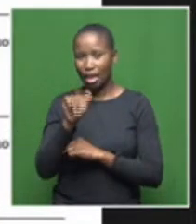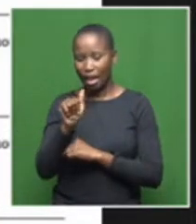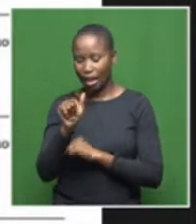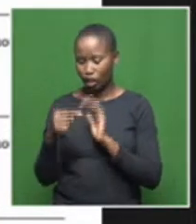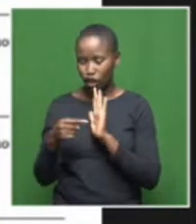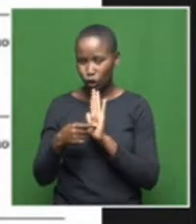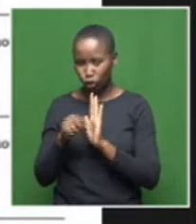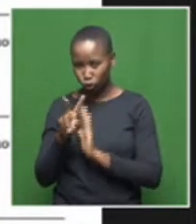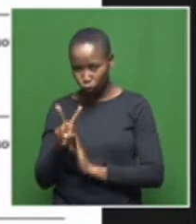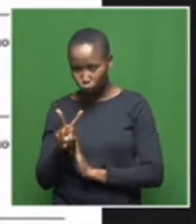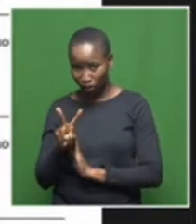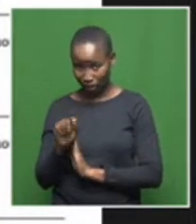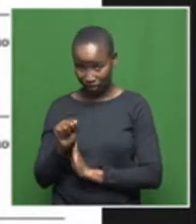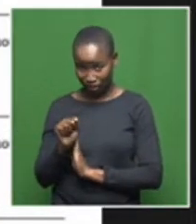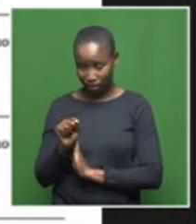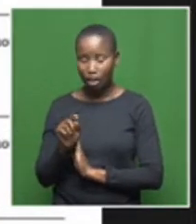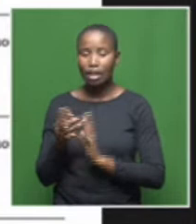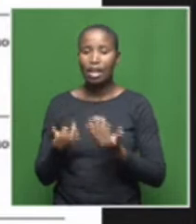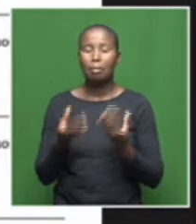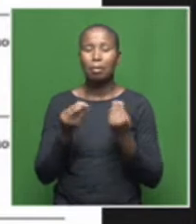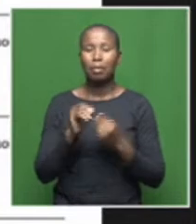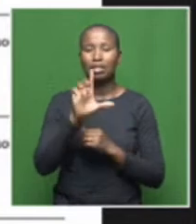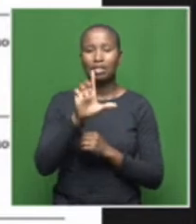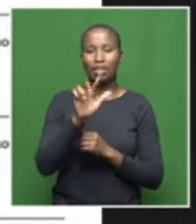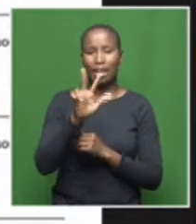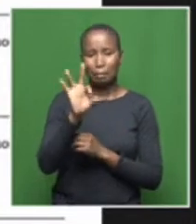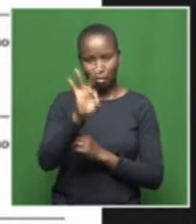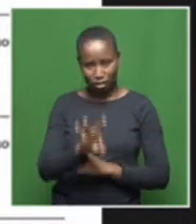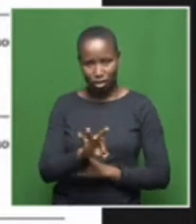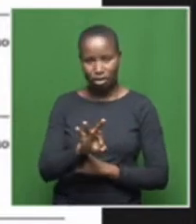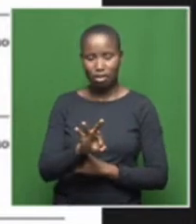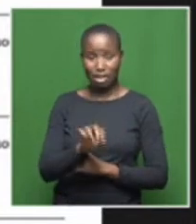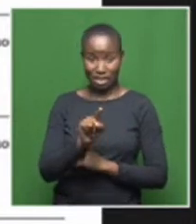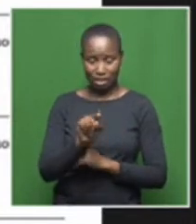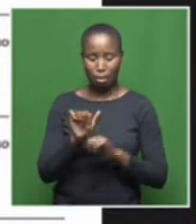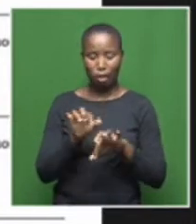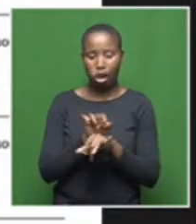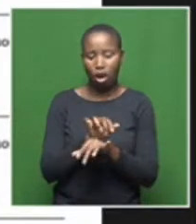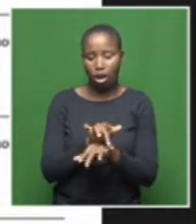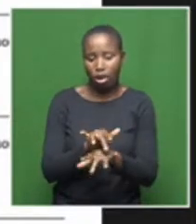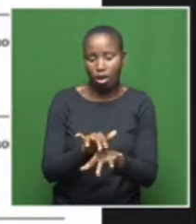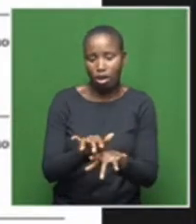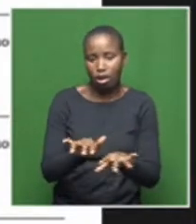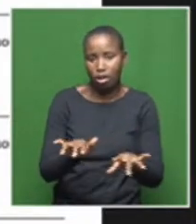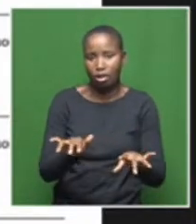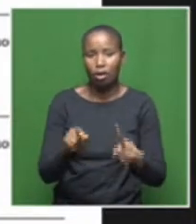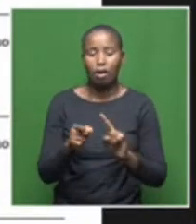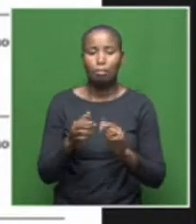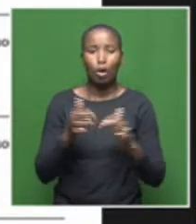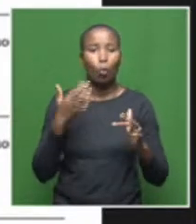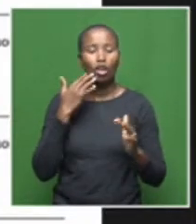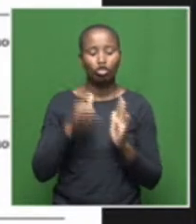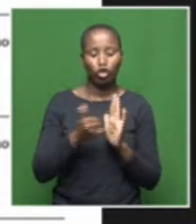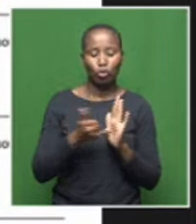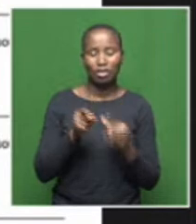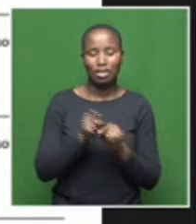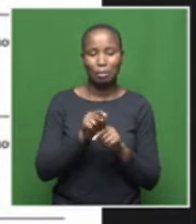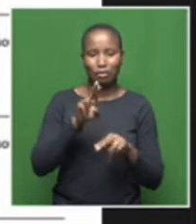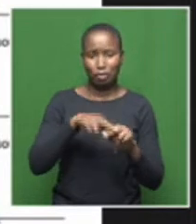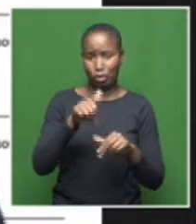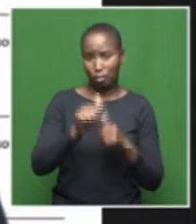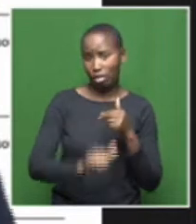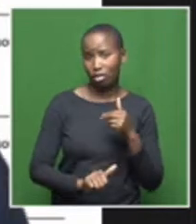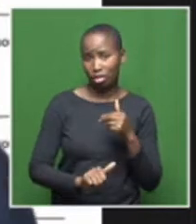which is currently accounting for 78% of the infections in January and February. But